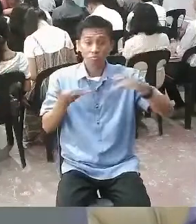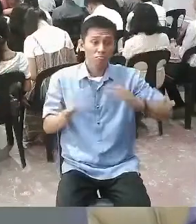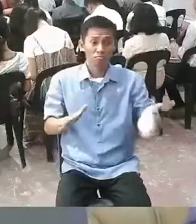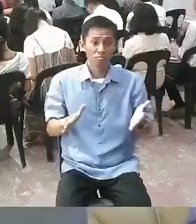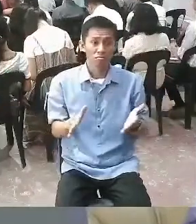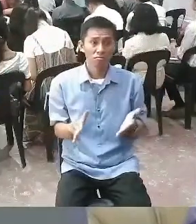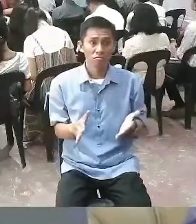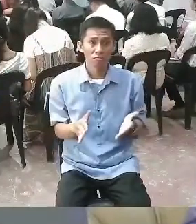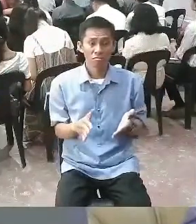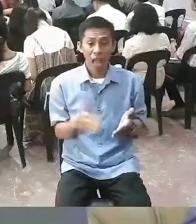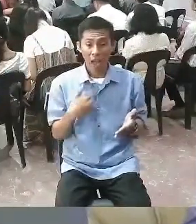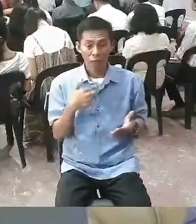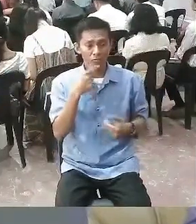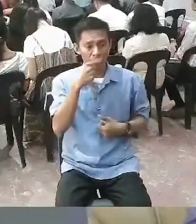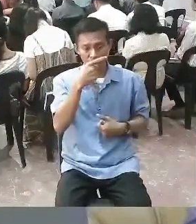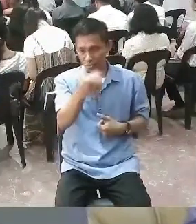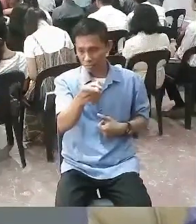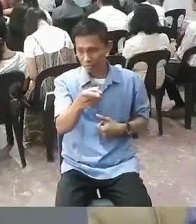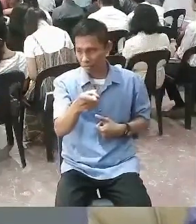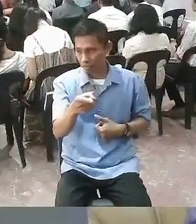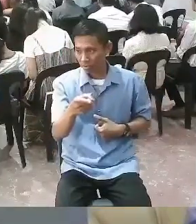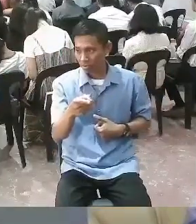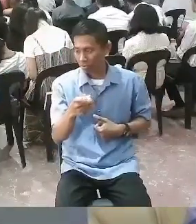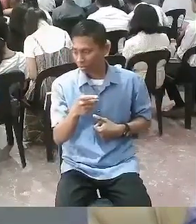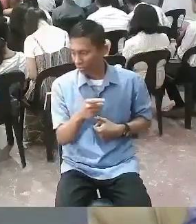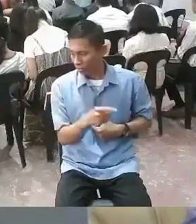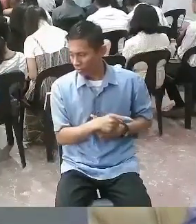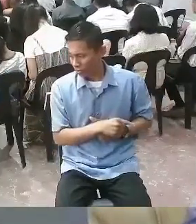What are they going to tell you? Most of them.